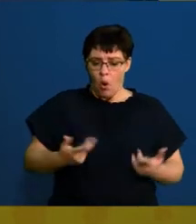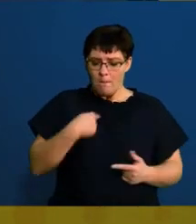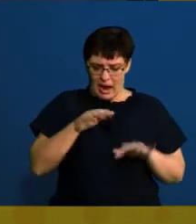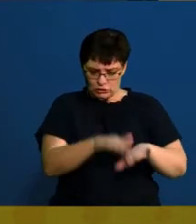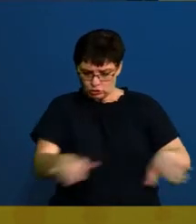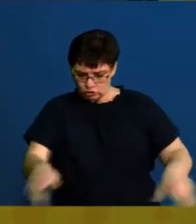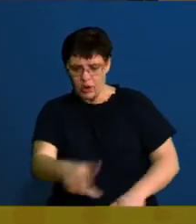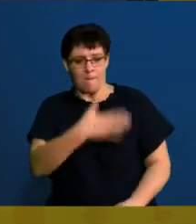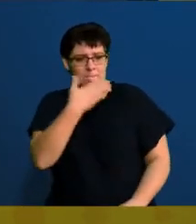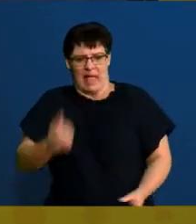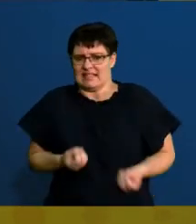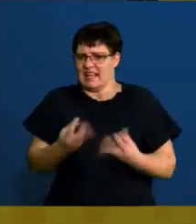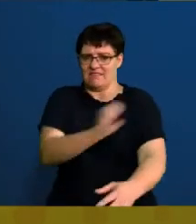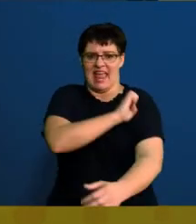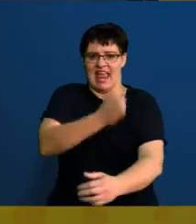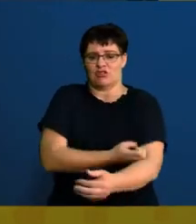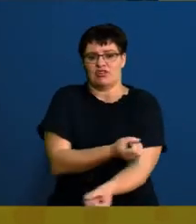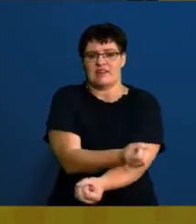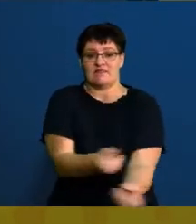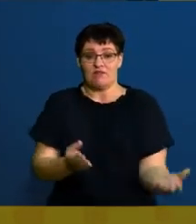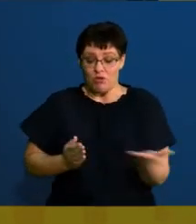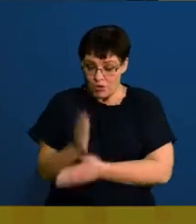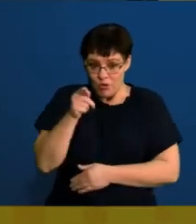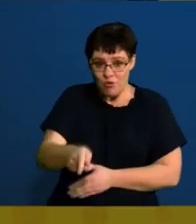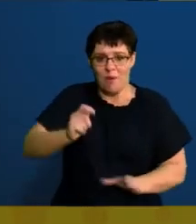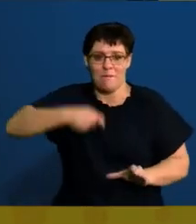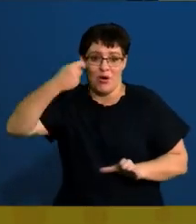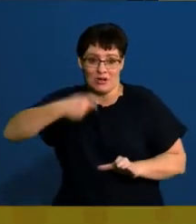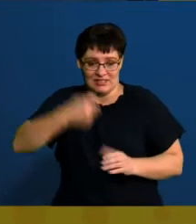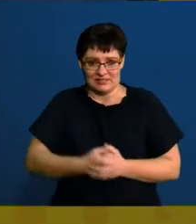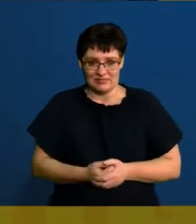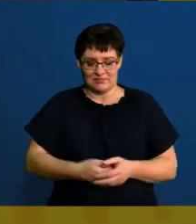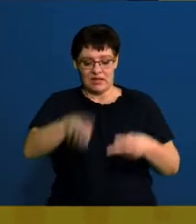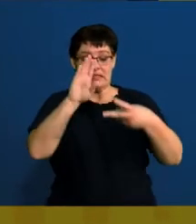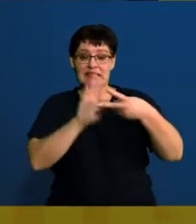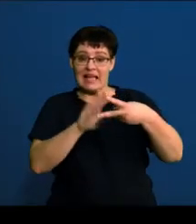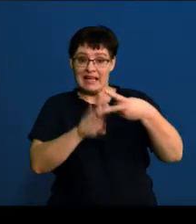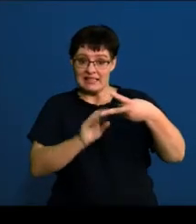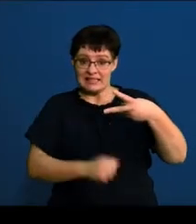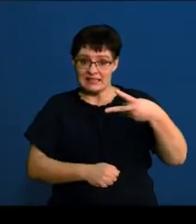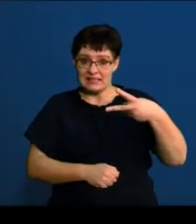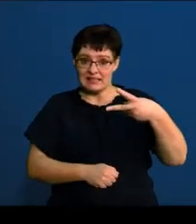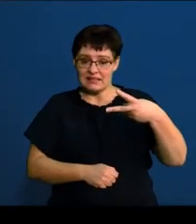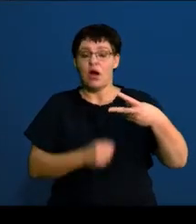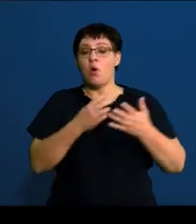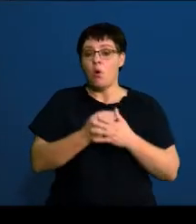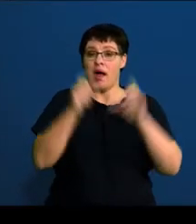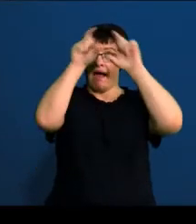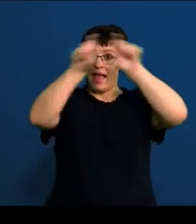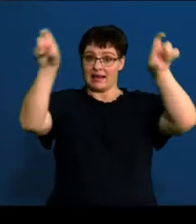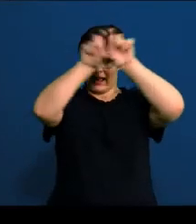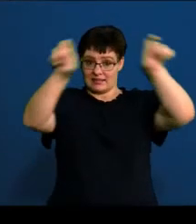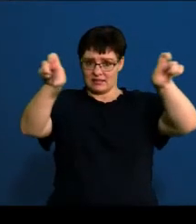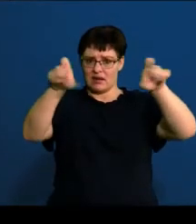for his or her child. So let's go on to the second question. And here we are referring to the headline. So before we